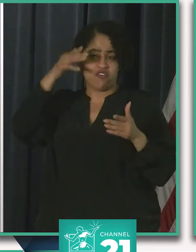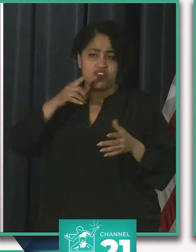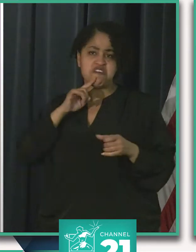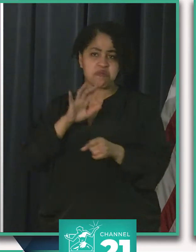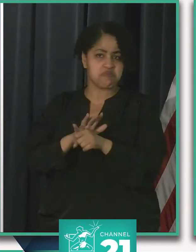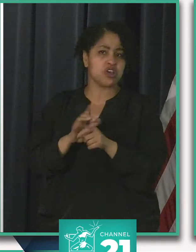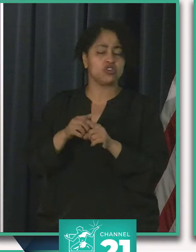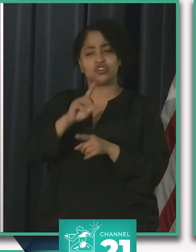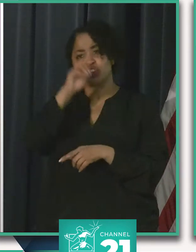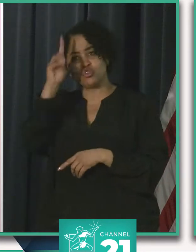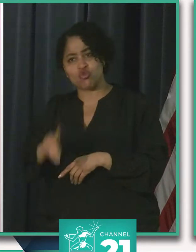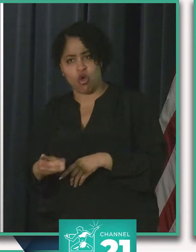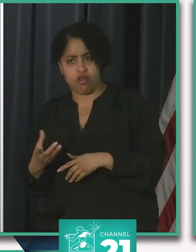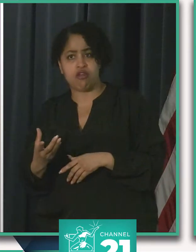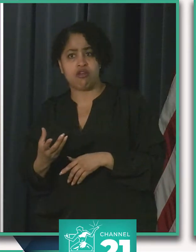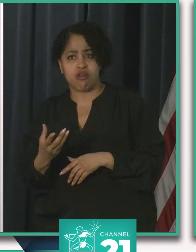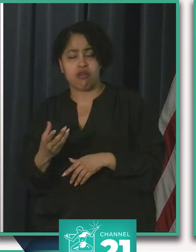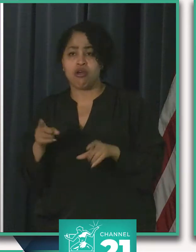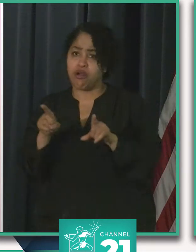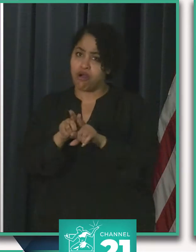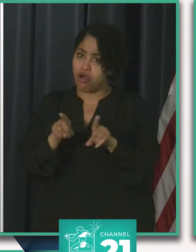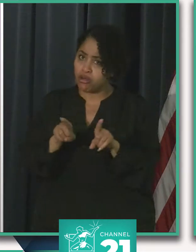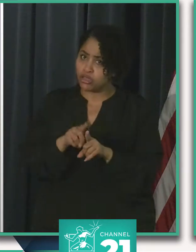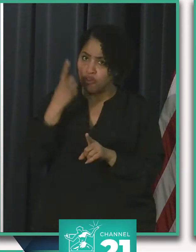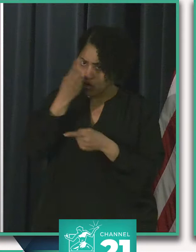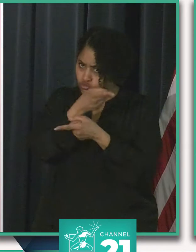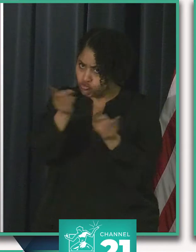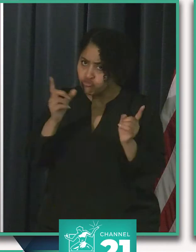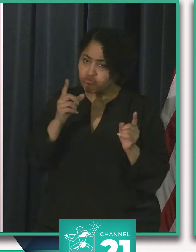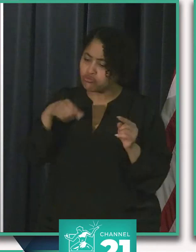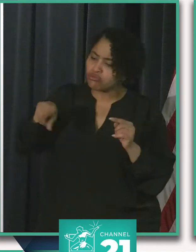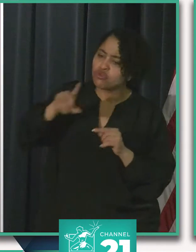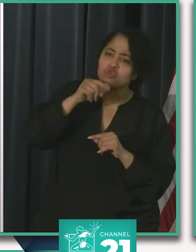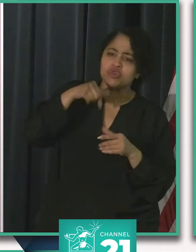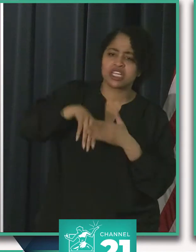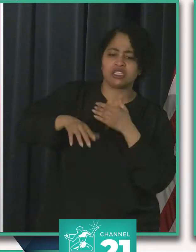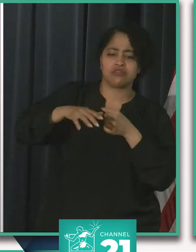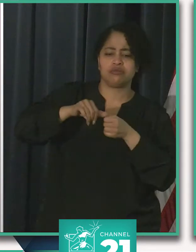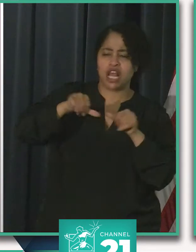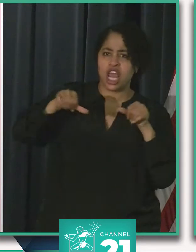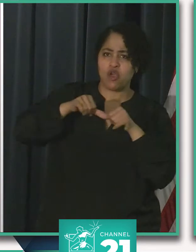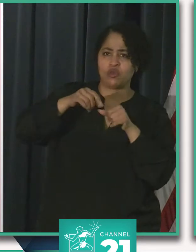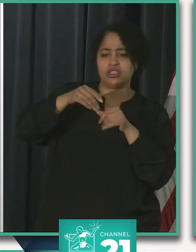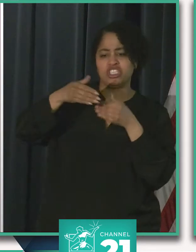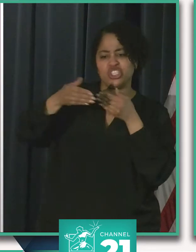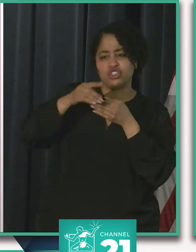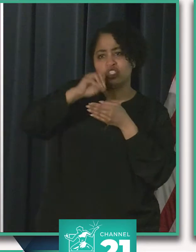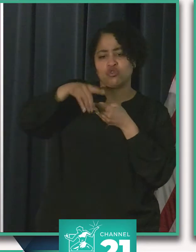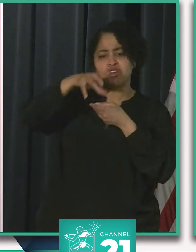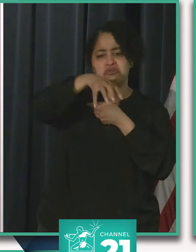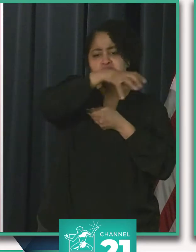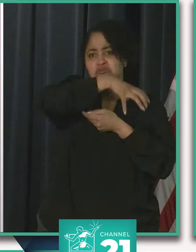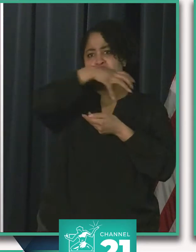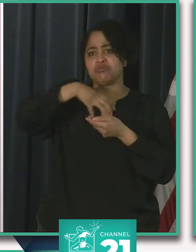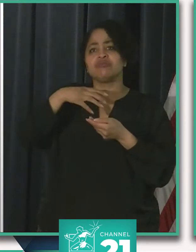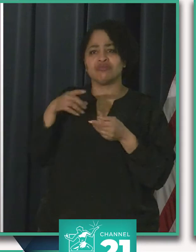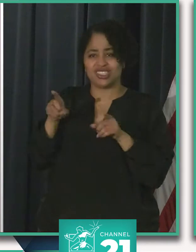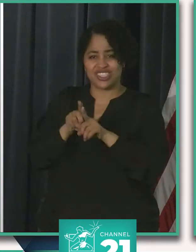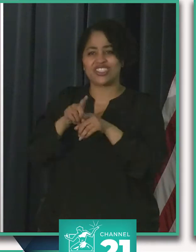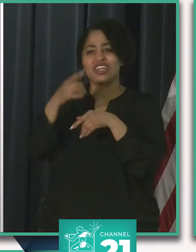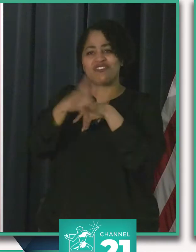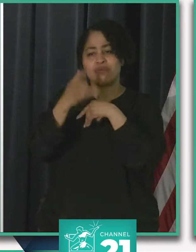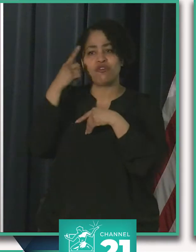to the city of Detroit, but also for those who are in the surrounding suburbs, Ford Field is going to be available to you as